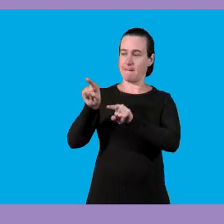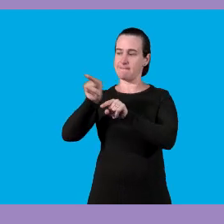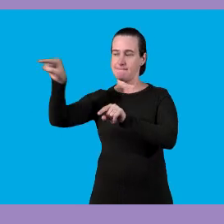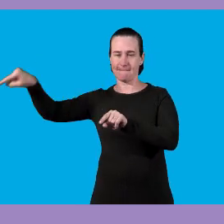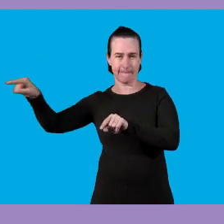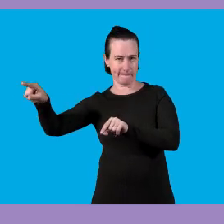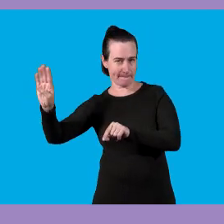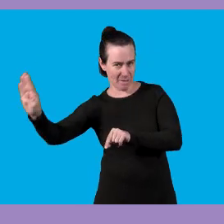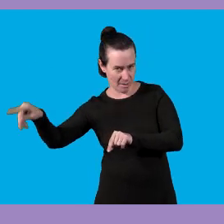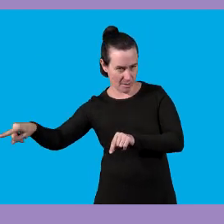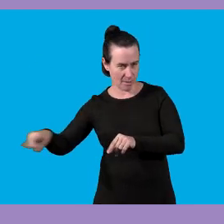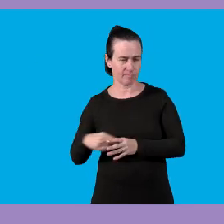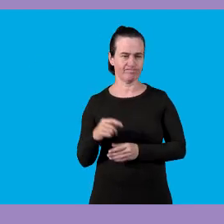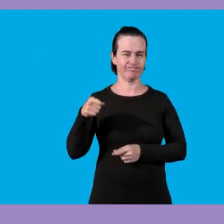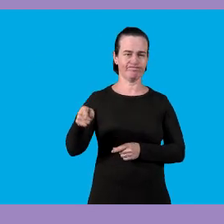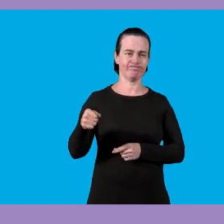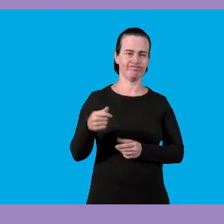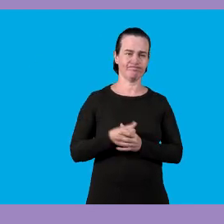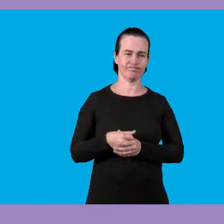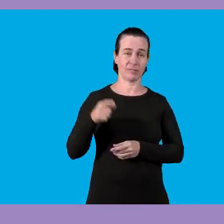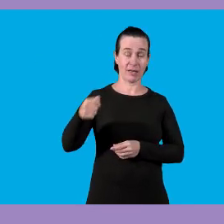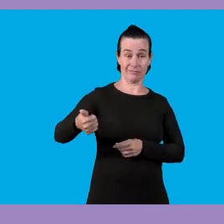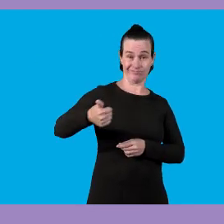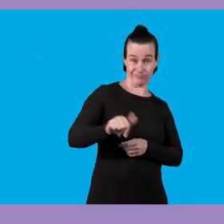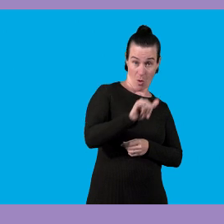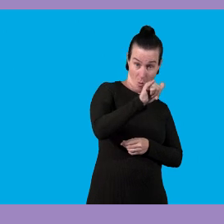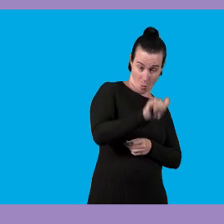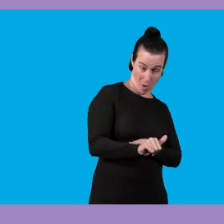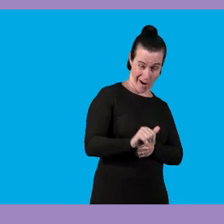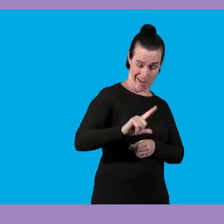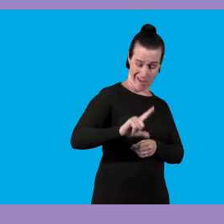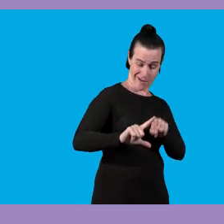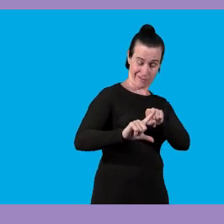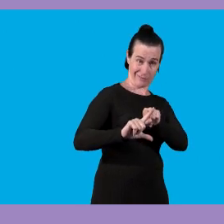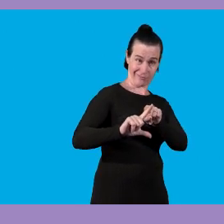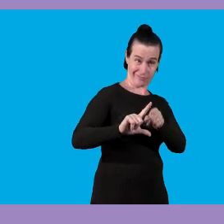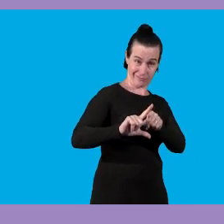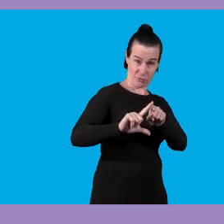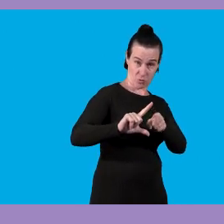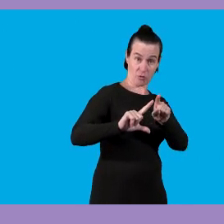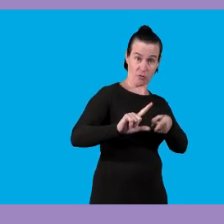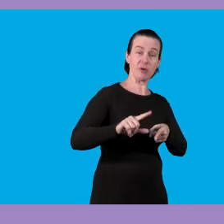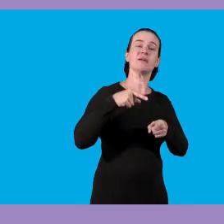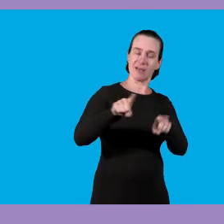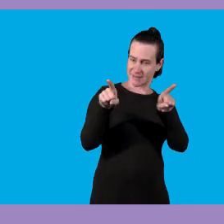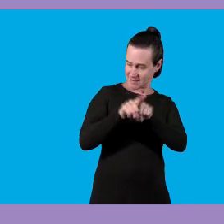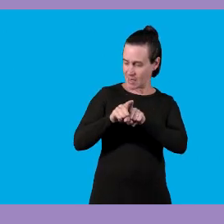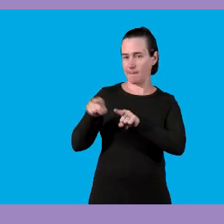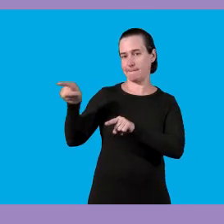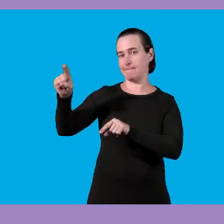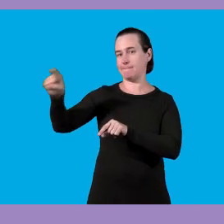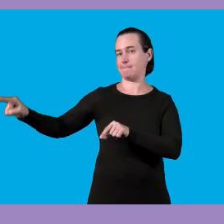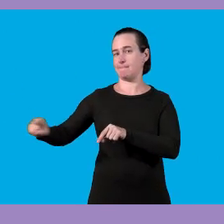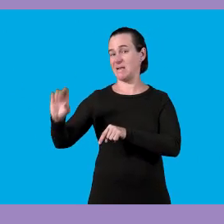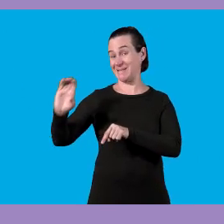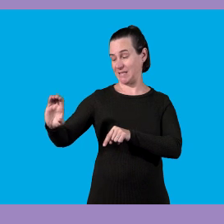C corresponds with angle Y, as well as angle D, which we're going